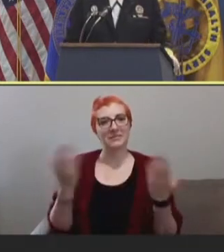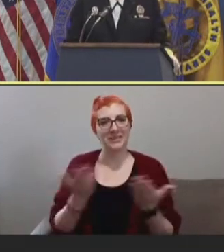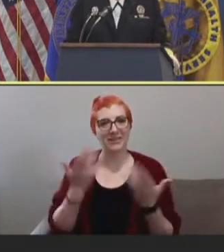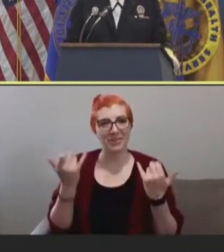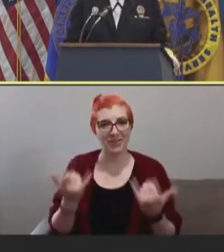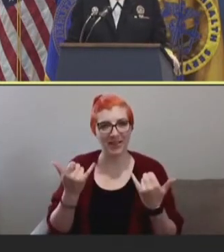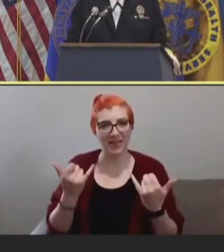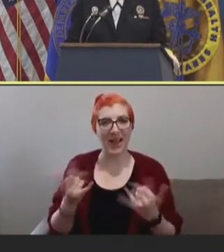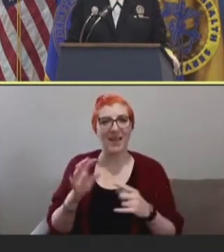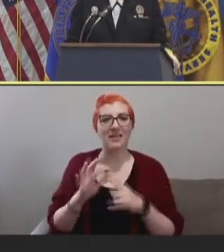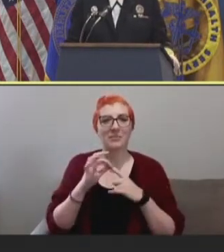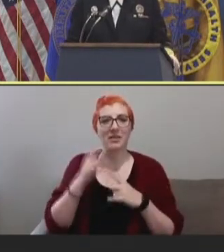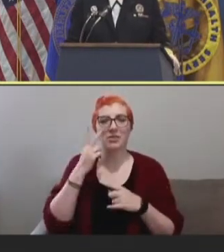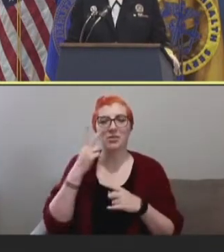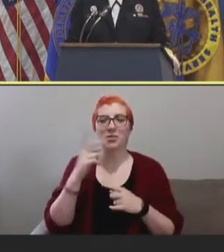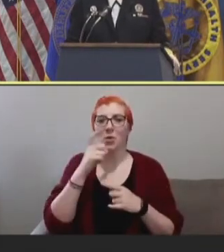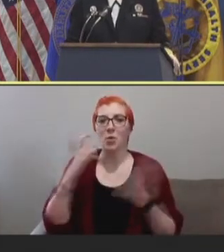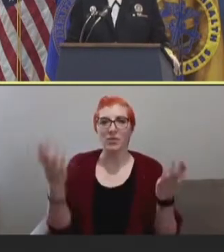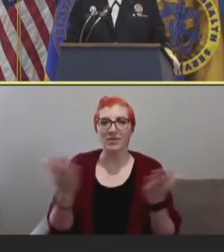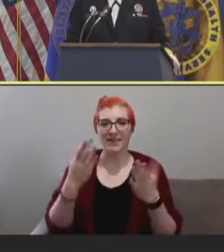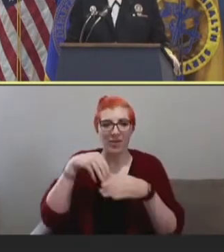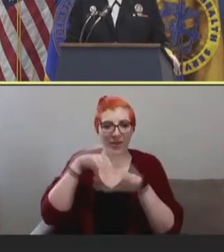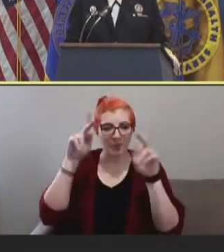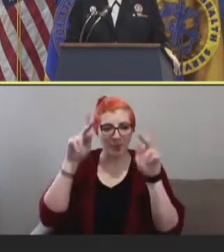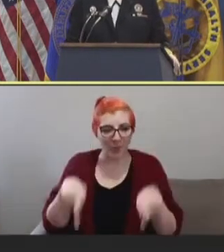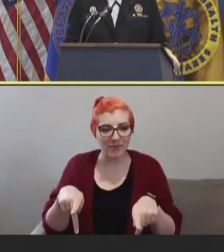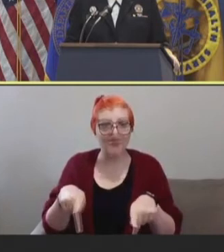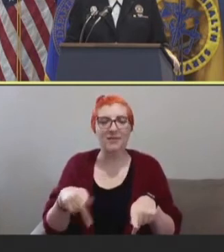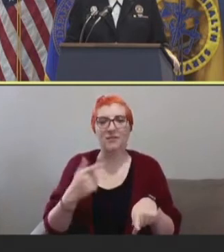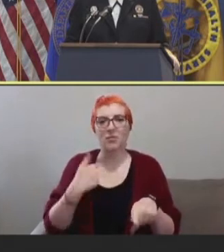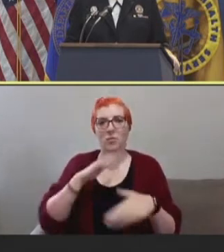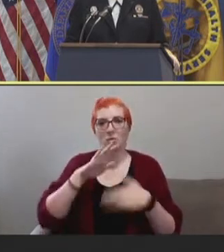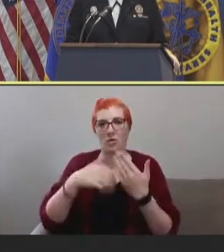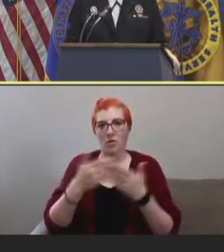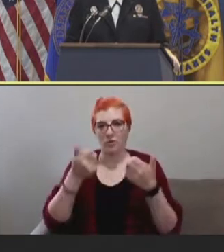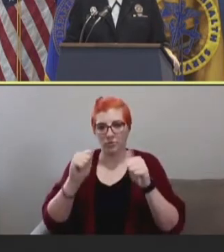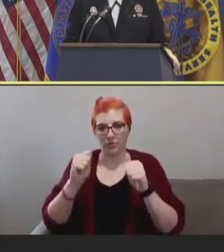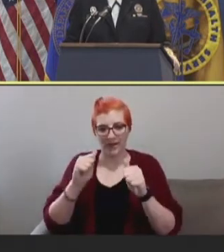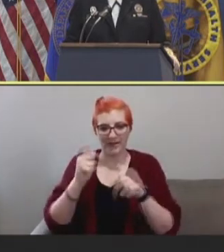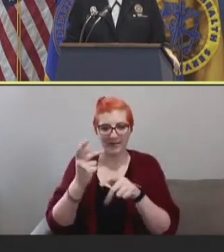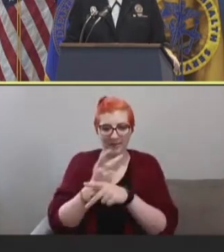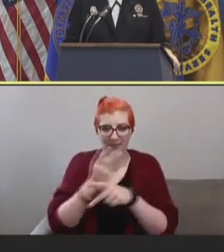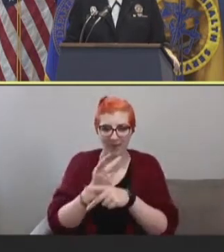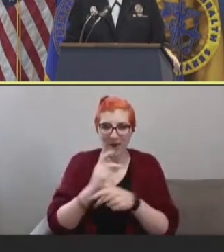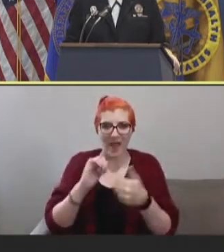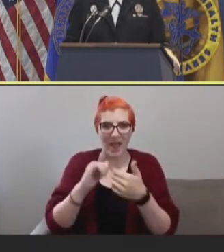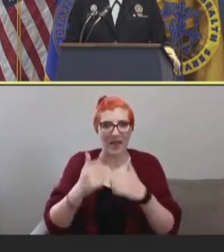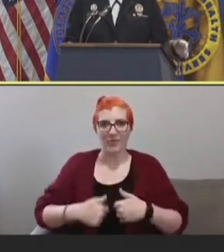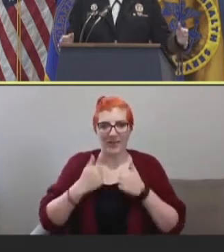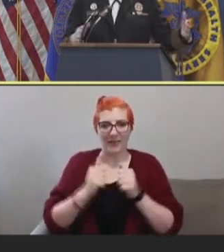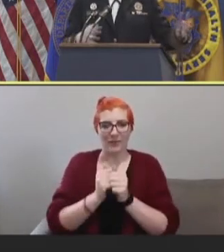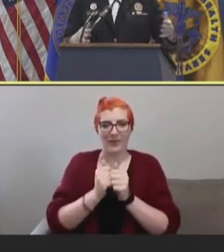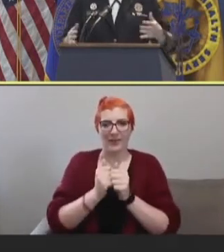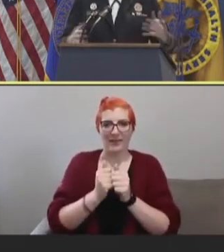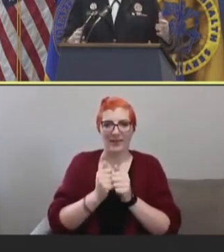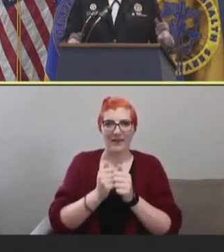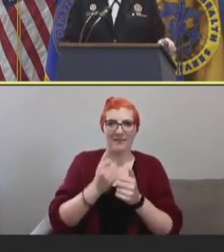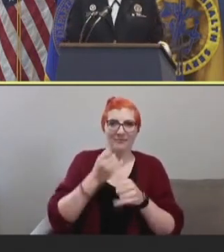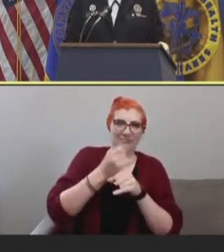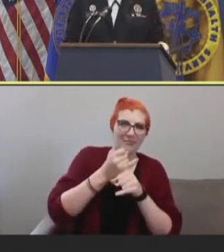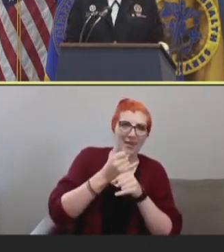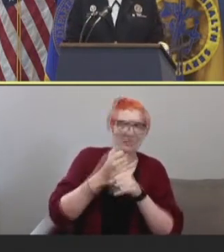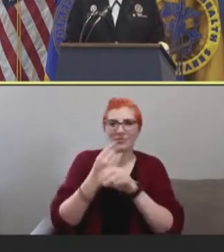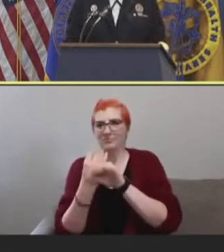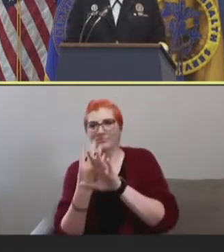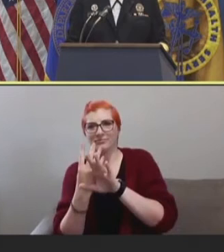of you who could be here in person. I think we're all trying to learn how to live in this hybrid world that we're in terms of different ways. It seems like